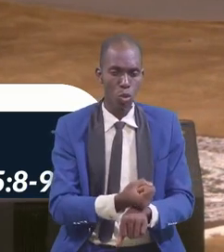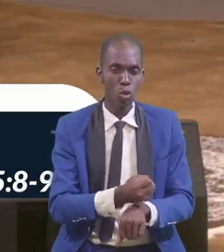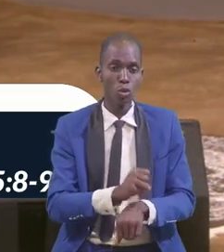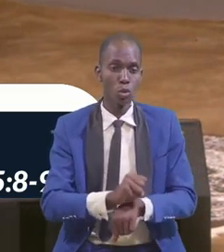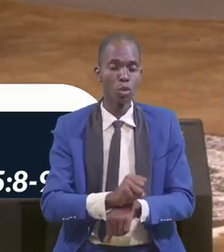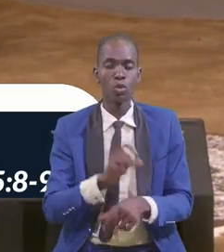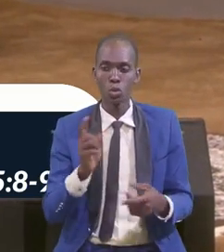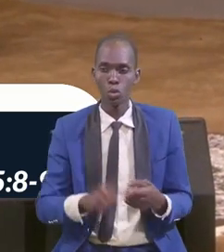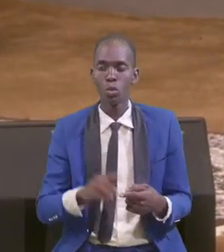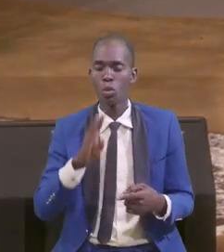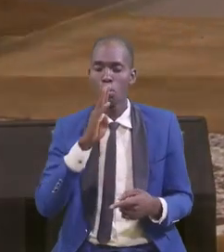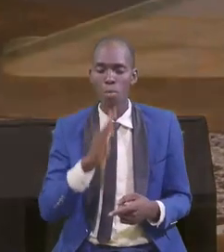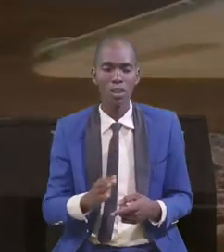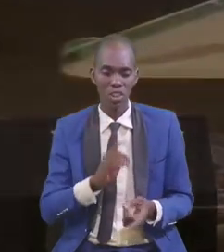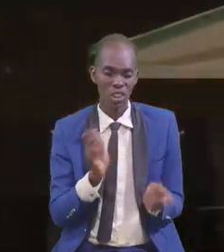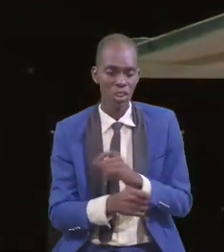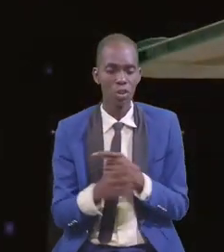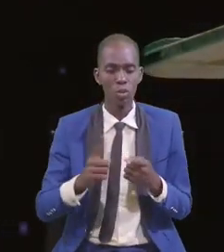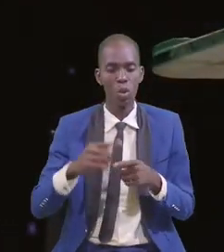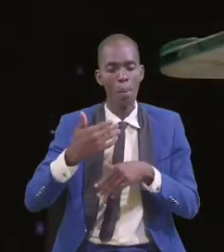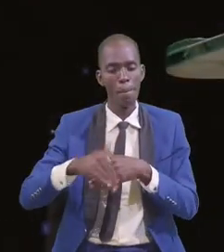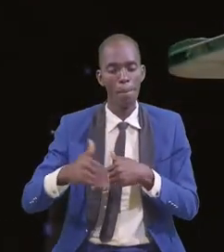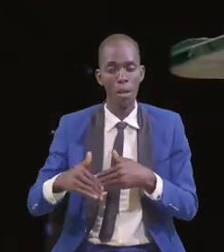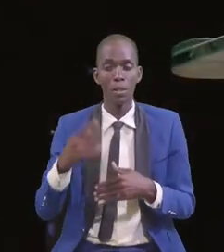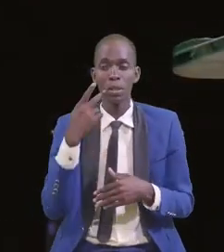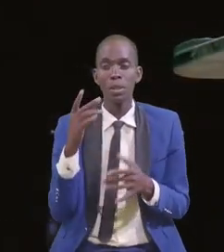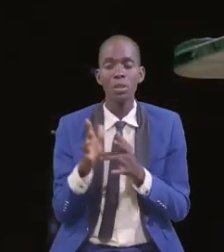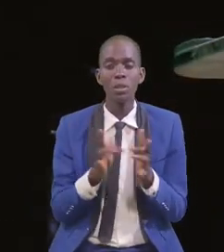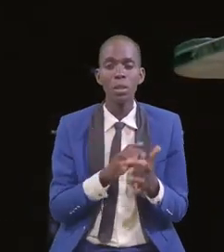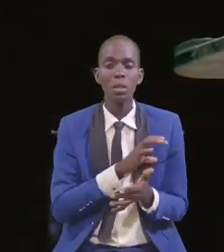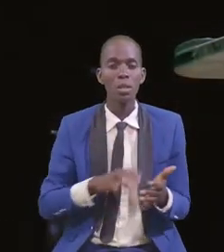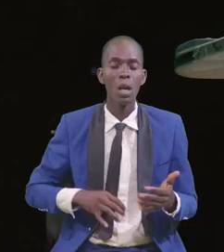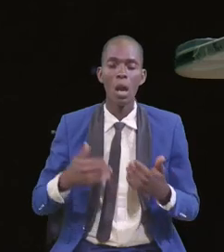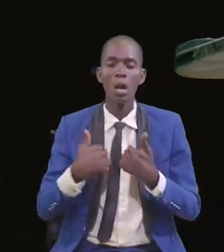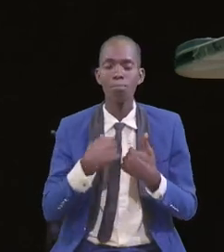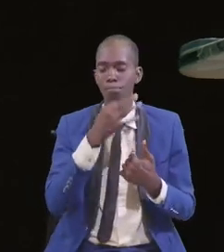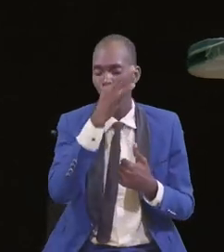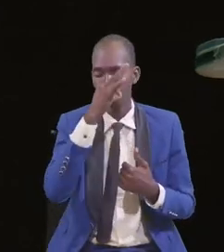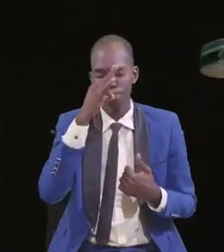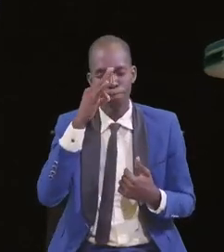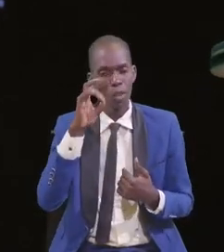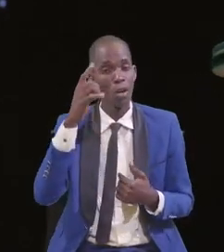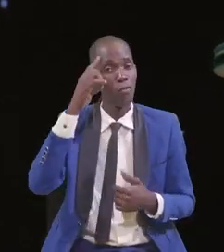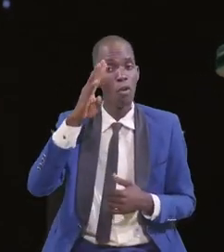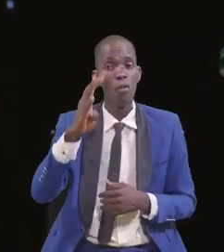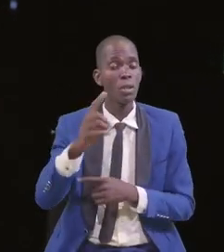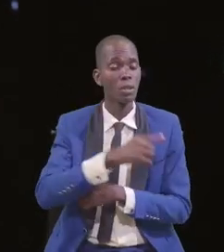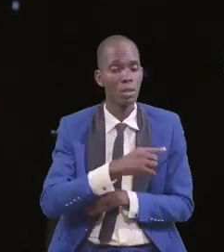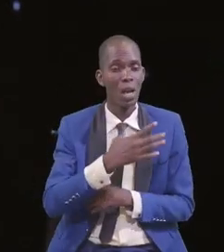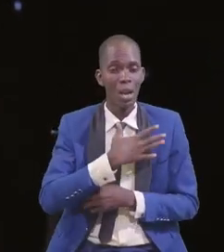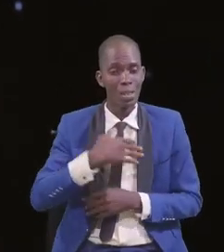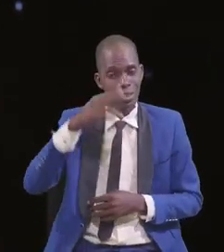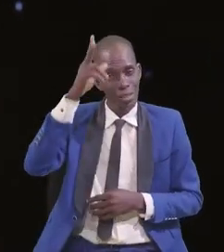Jesus had been fasting for 40 days. He was now hungry. The devil will bring